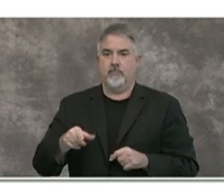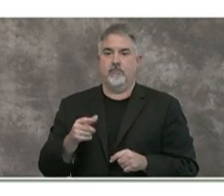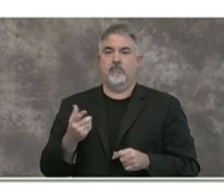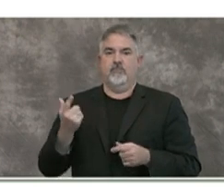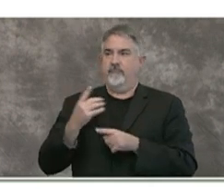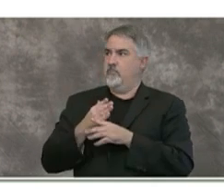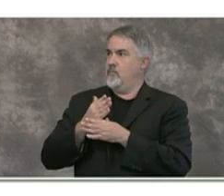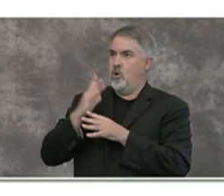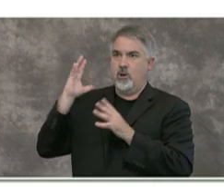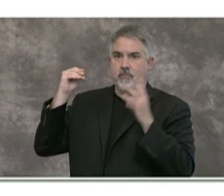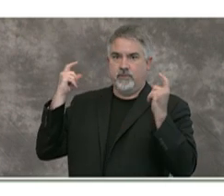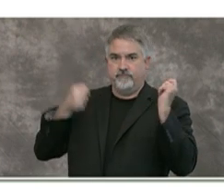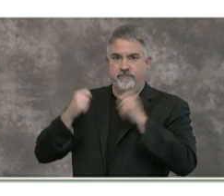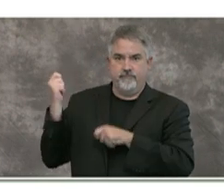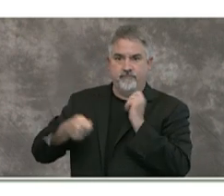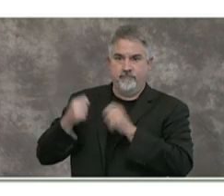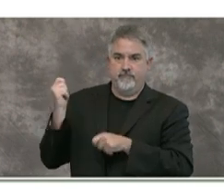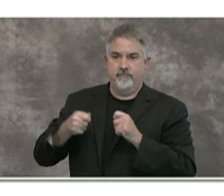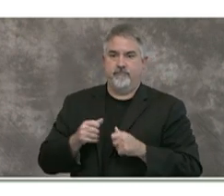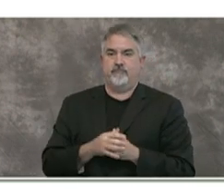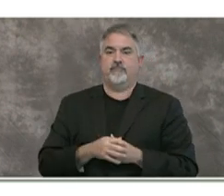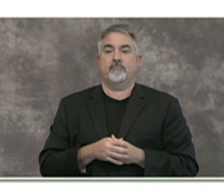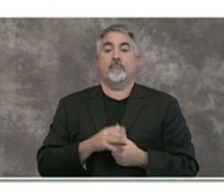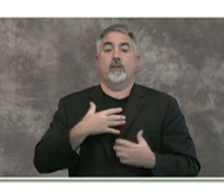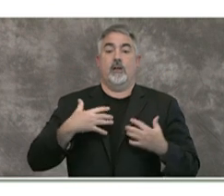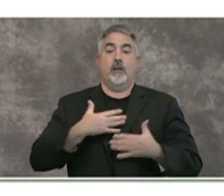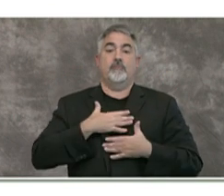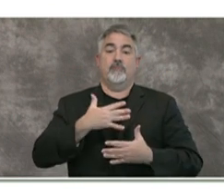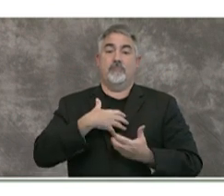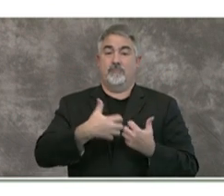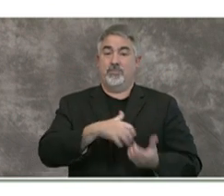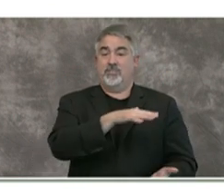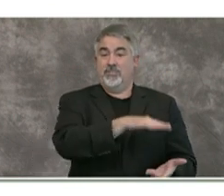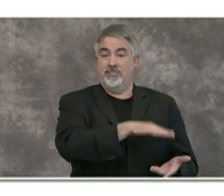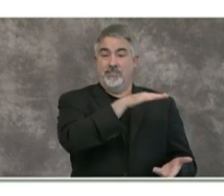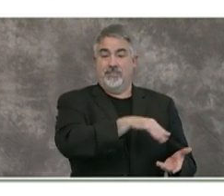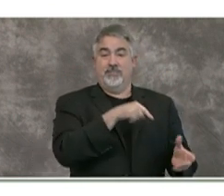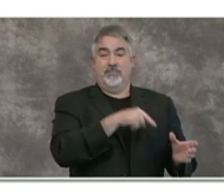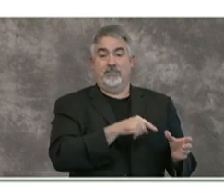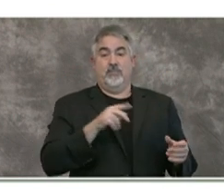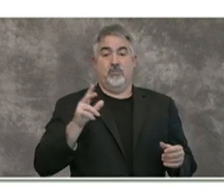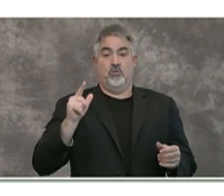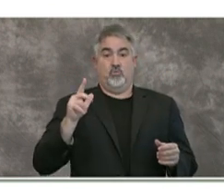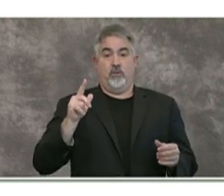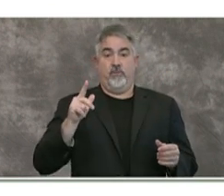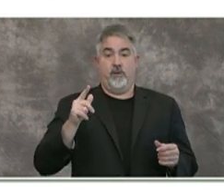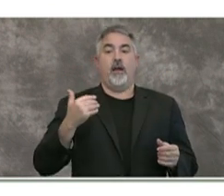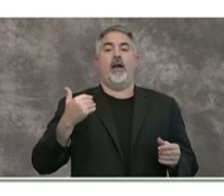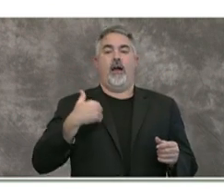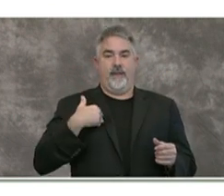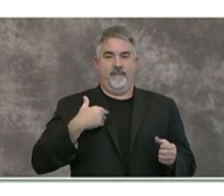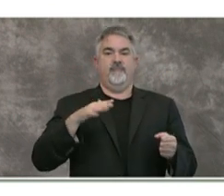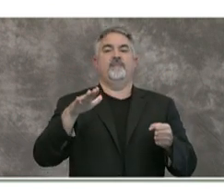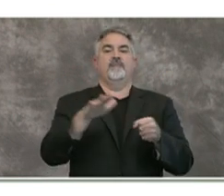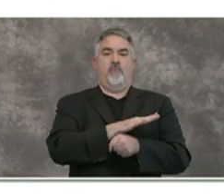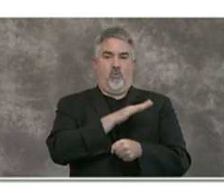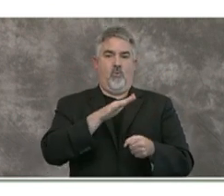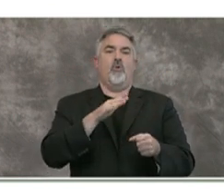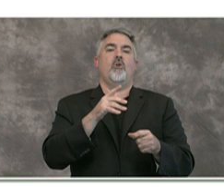here, ventilators. All 23 of 23 hospital systems are reporting today. As of presently, we